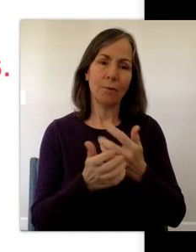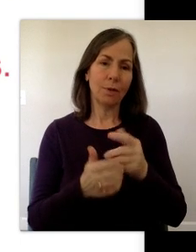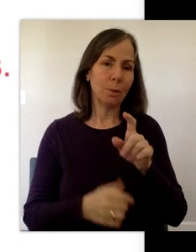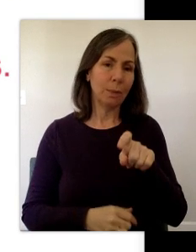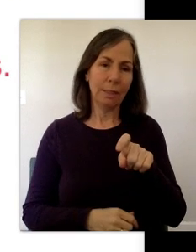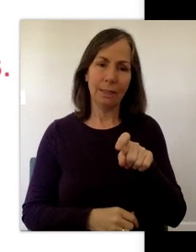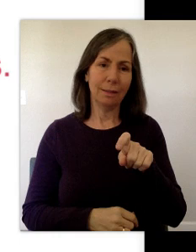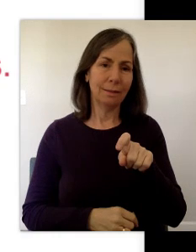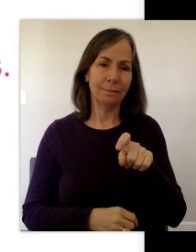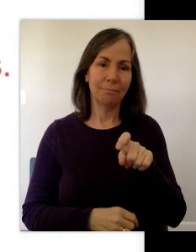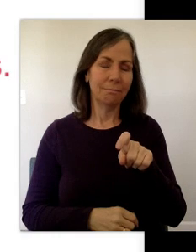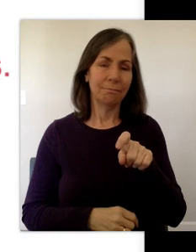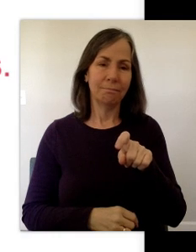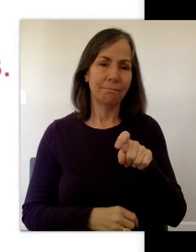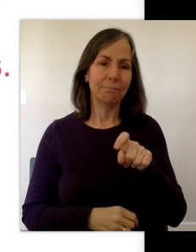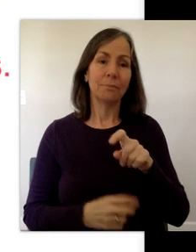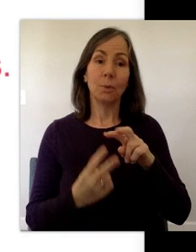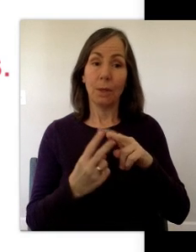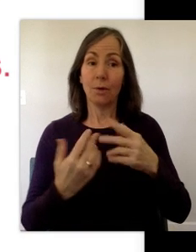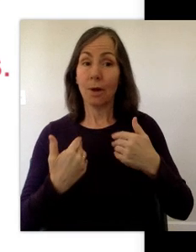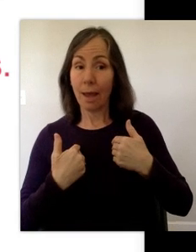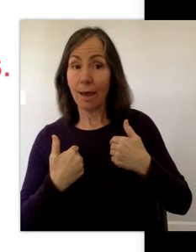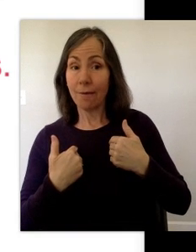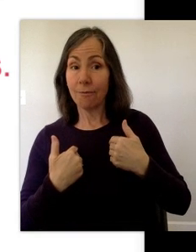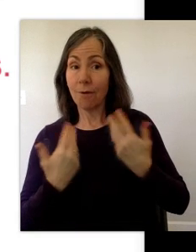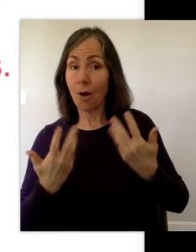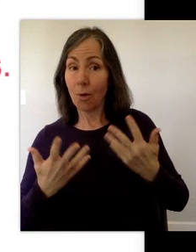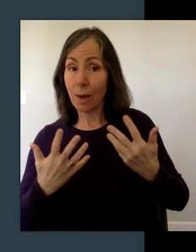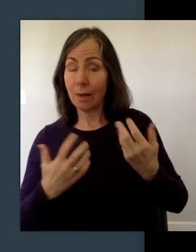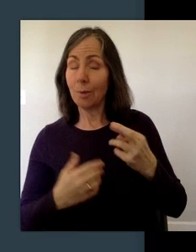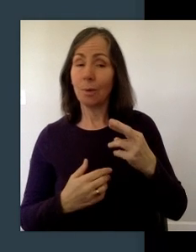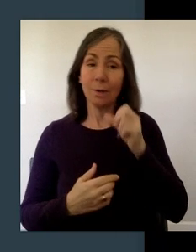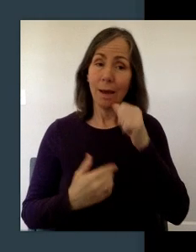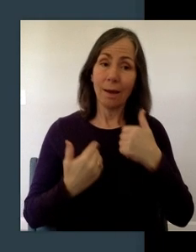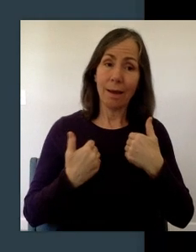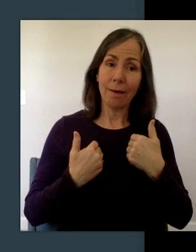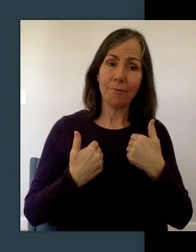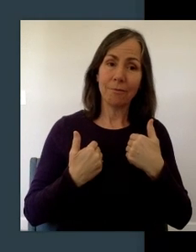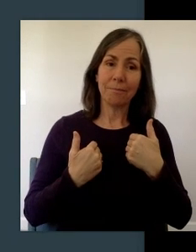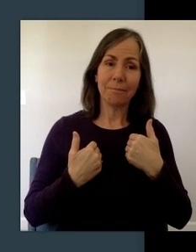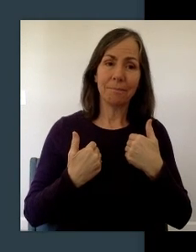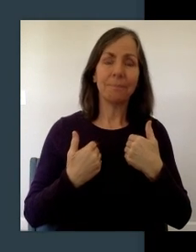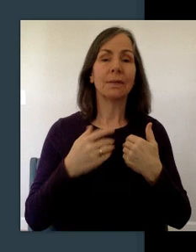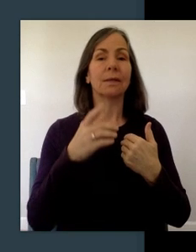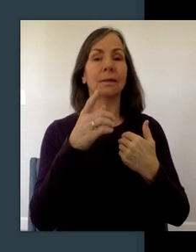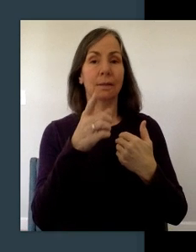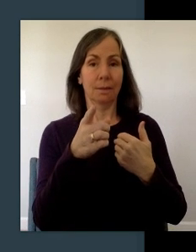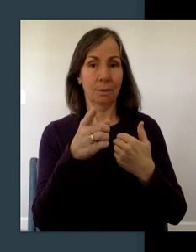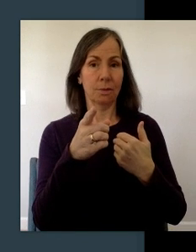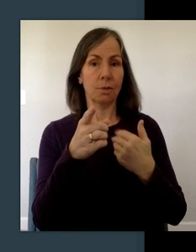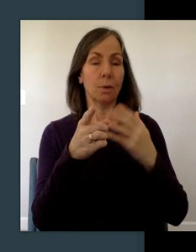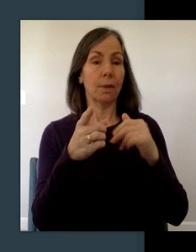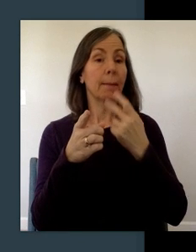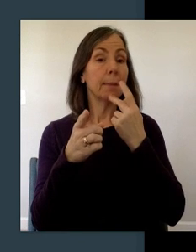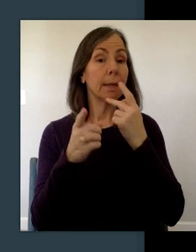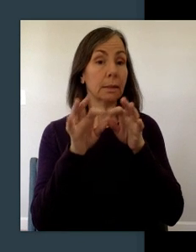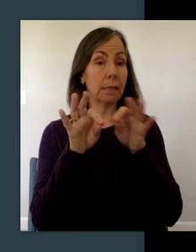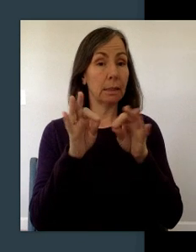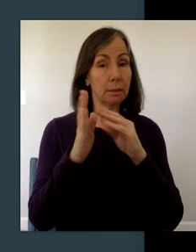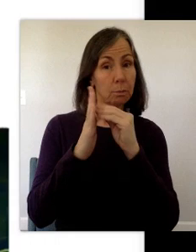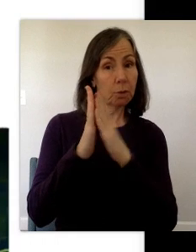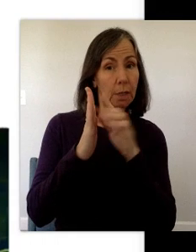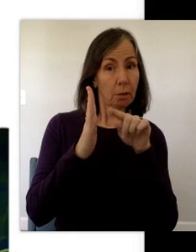need. You either have it or you don't. So that pink sentence goes